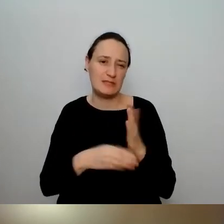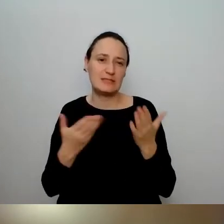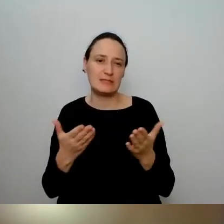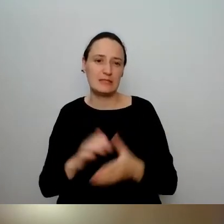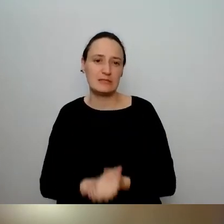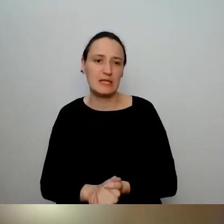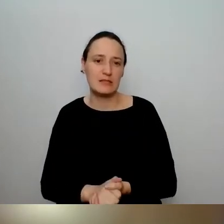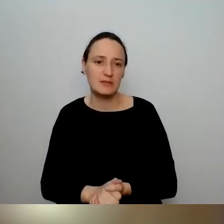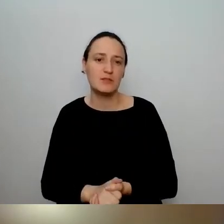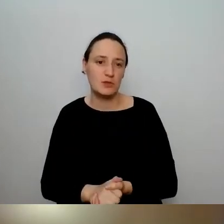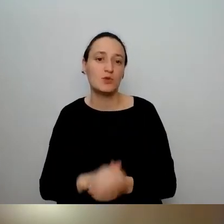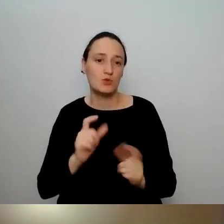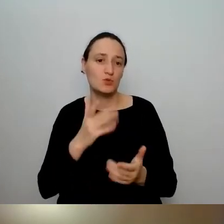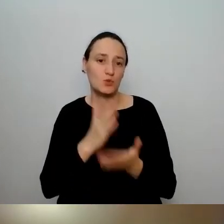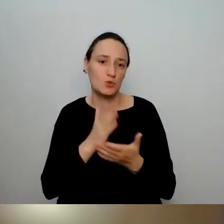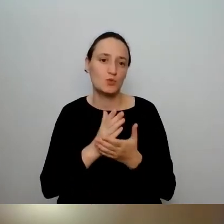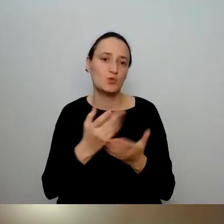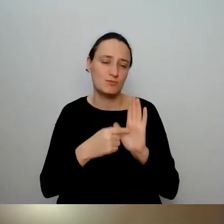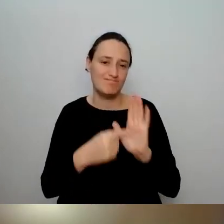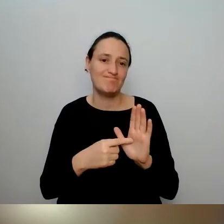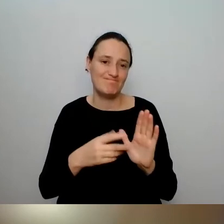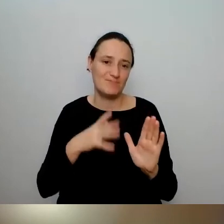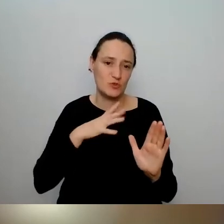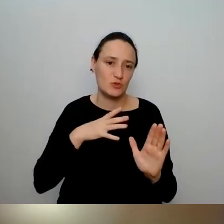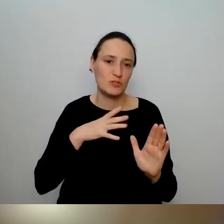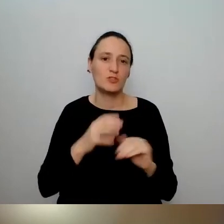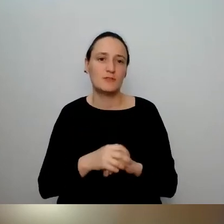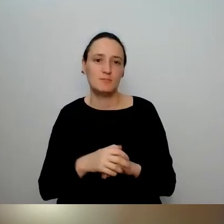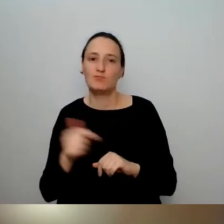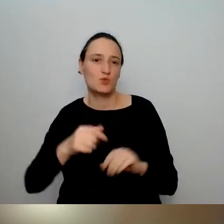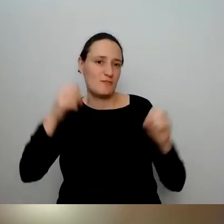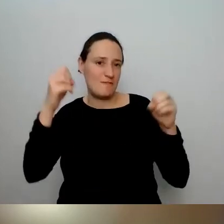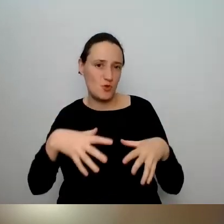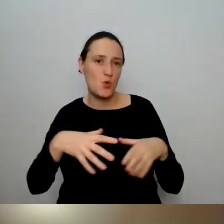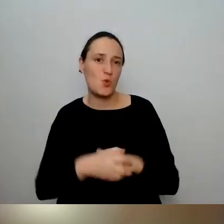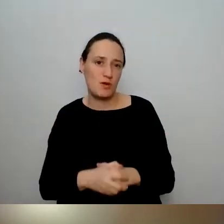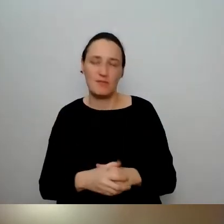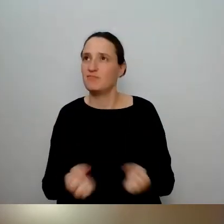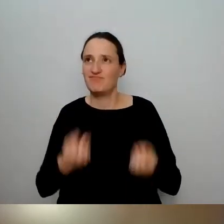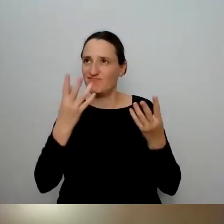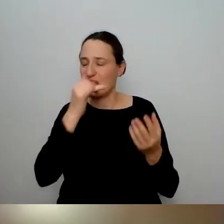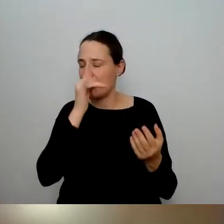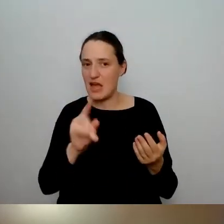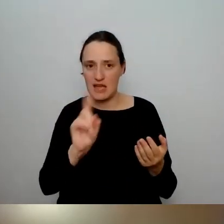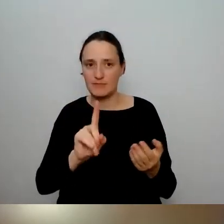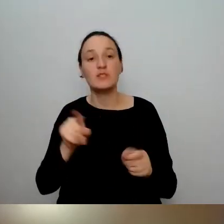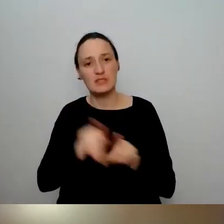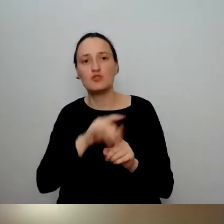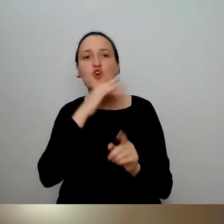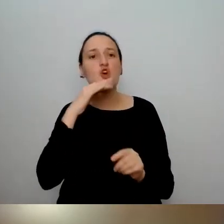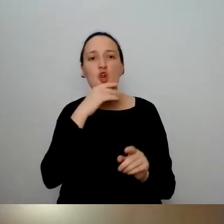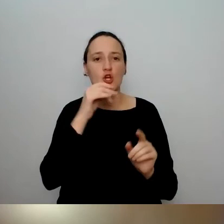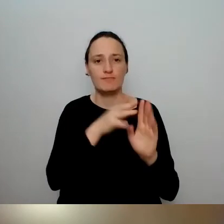the International Dark Sky Association website. There are some good infographics which